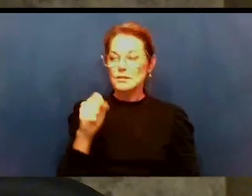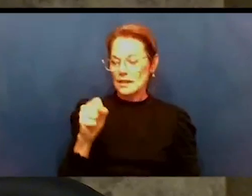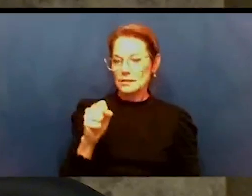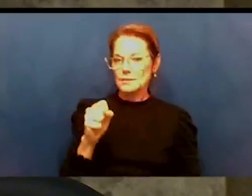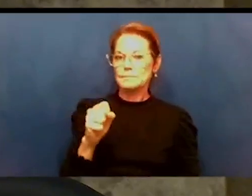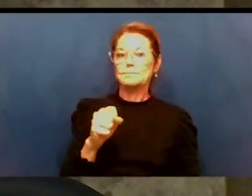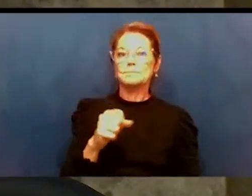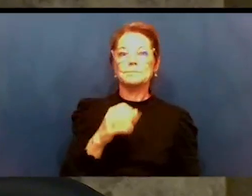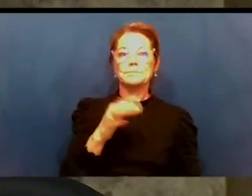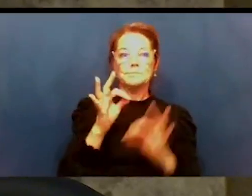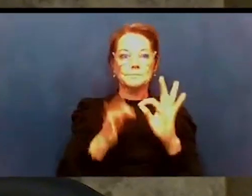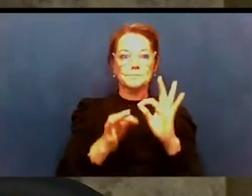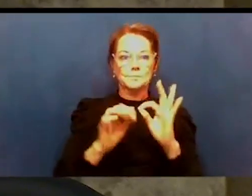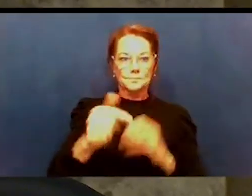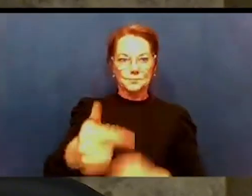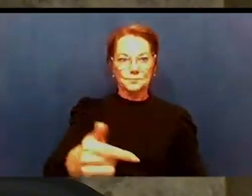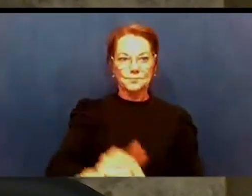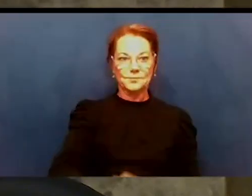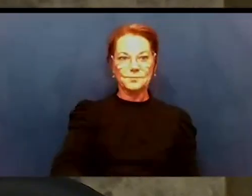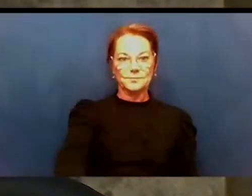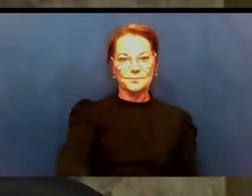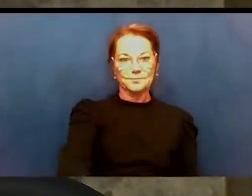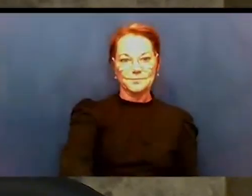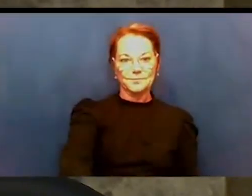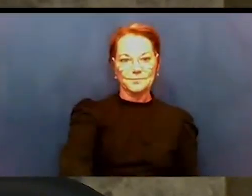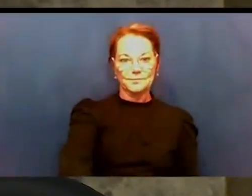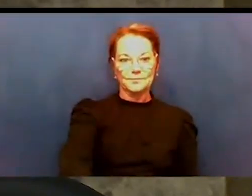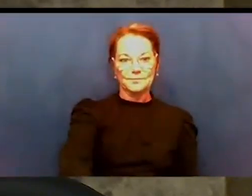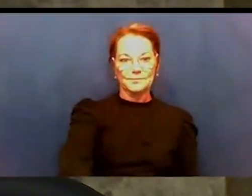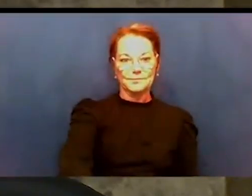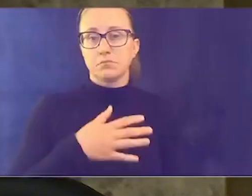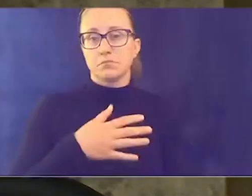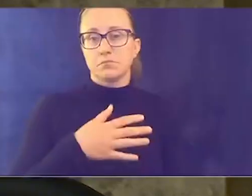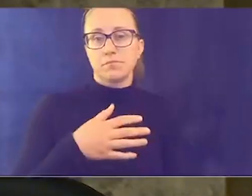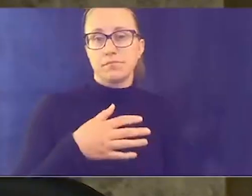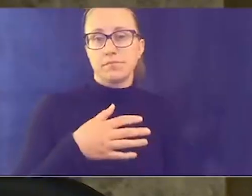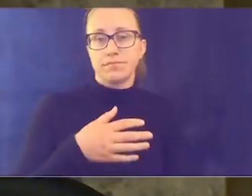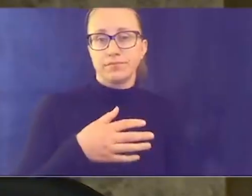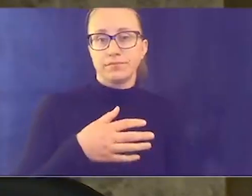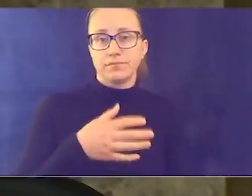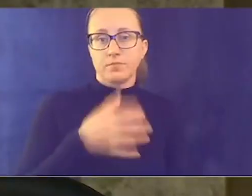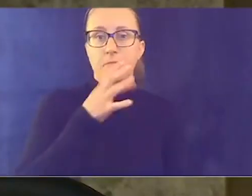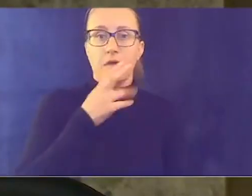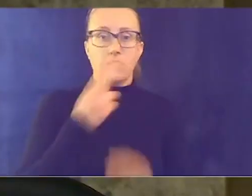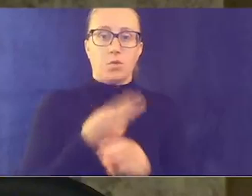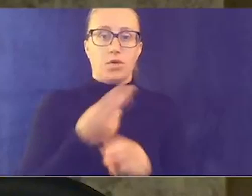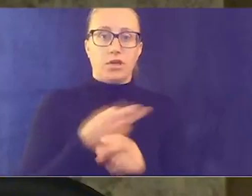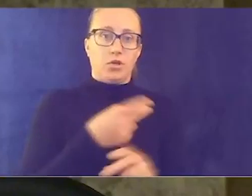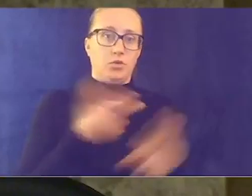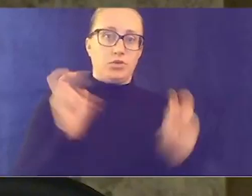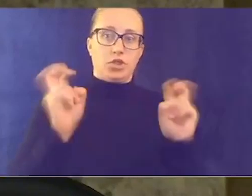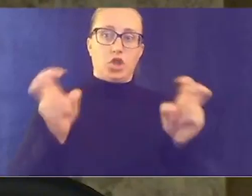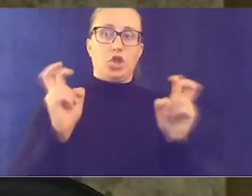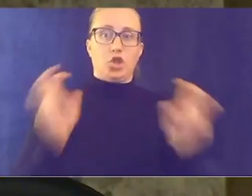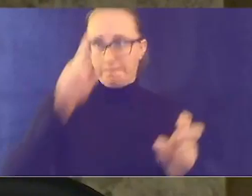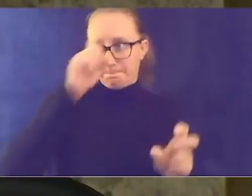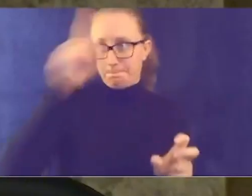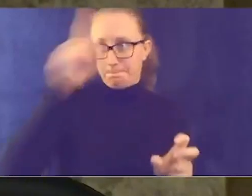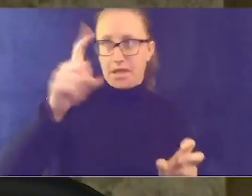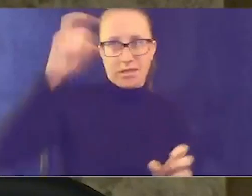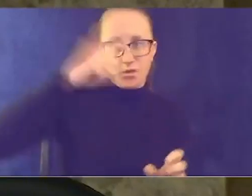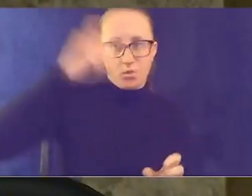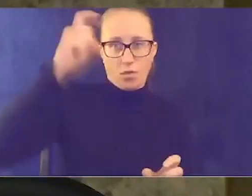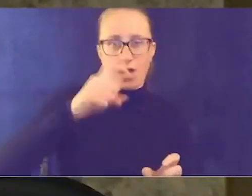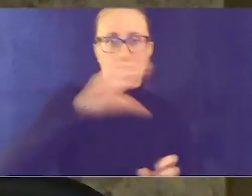use the term penny wise and pound foolish. So I guess it must be an English term. In our case, it would be penny wise and